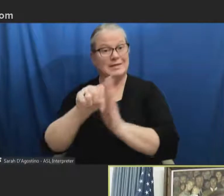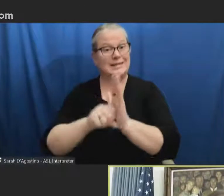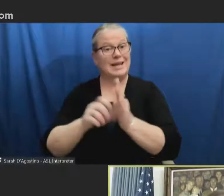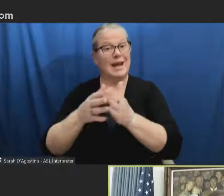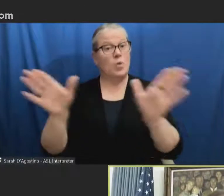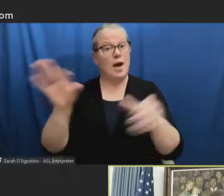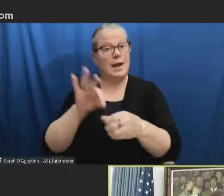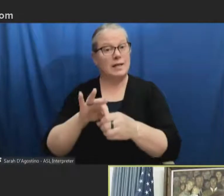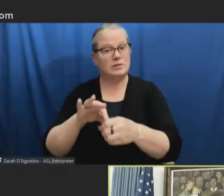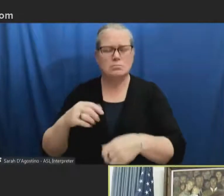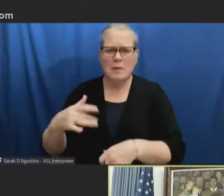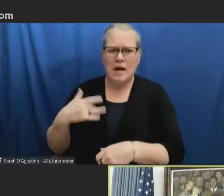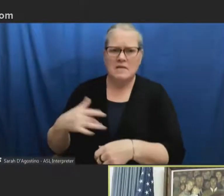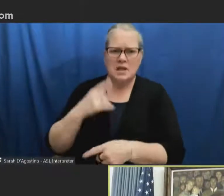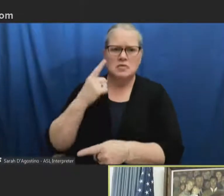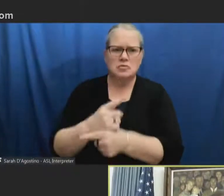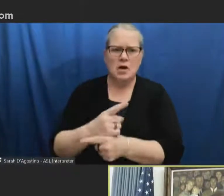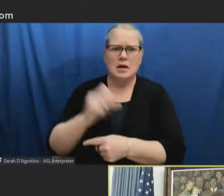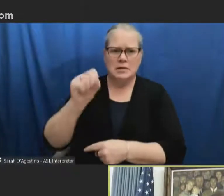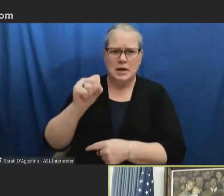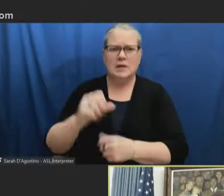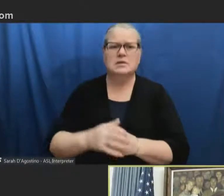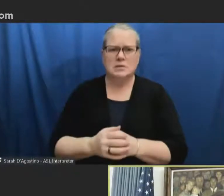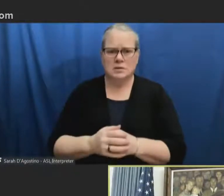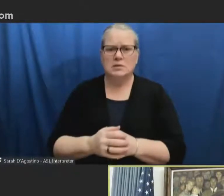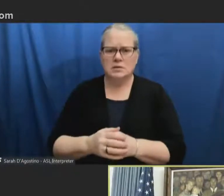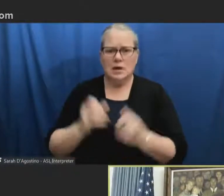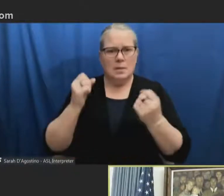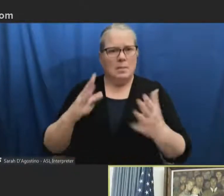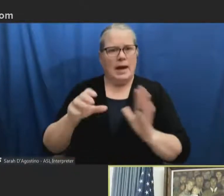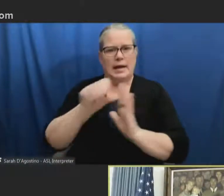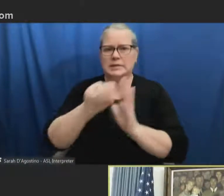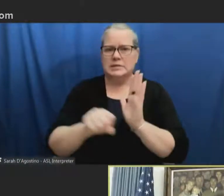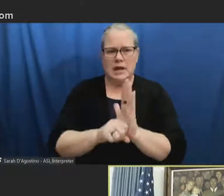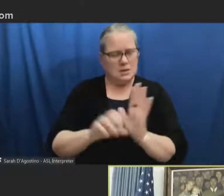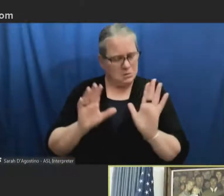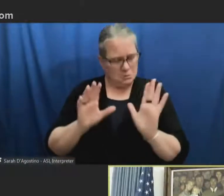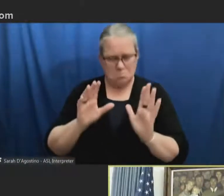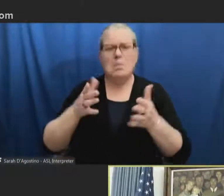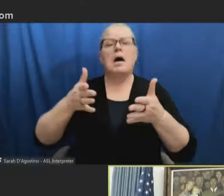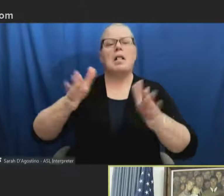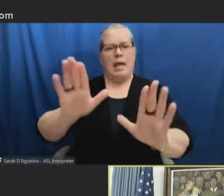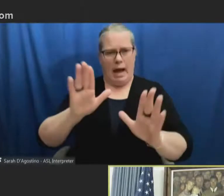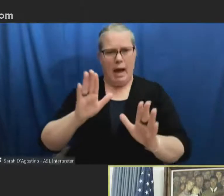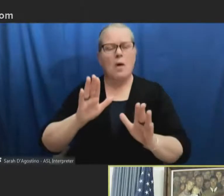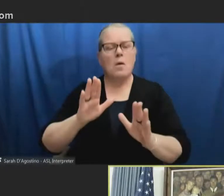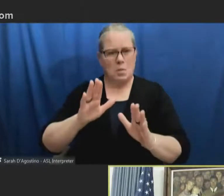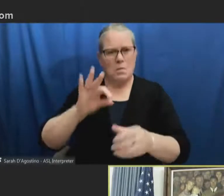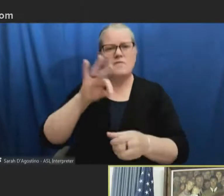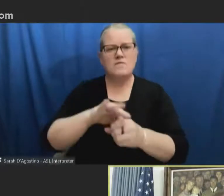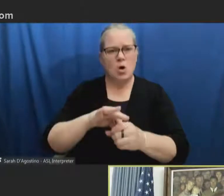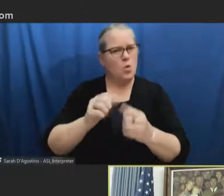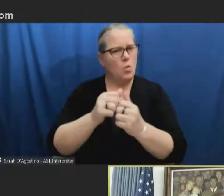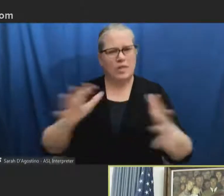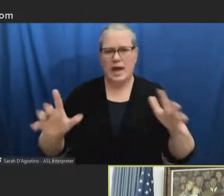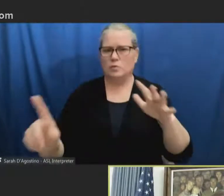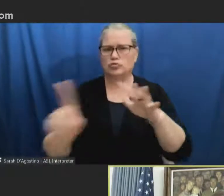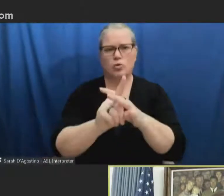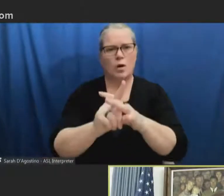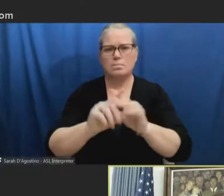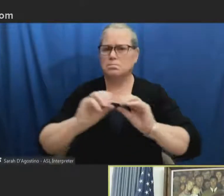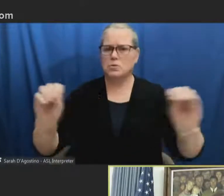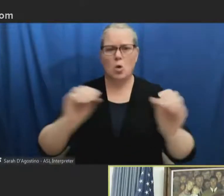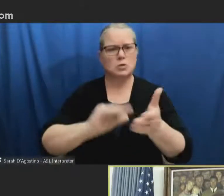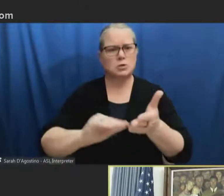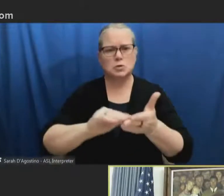can join the vast majority of other states. No excuses absentee ballot, or at least COVID related,